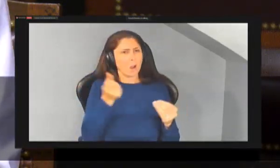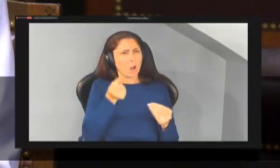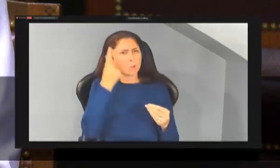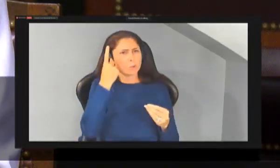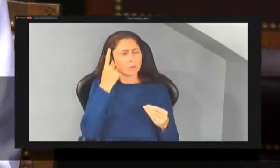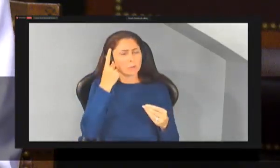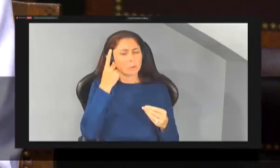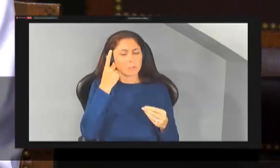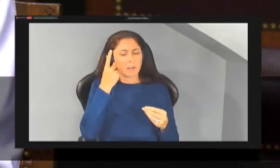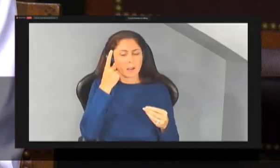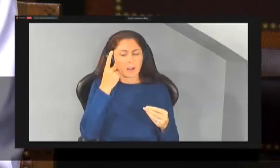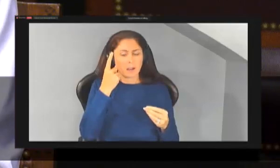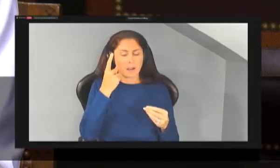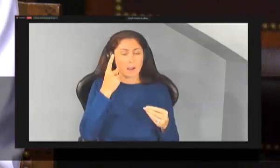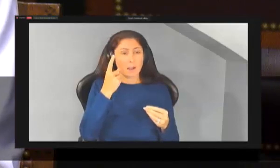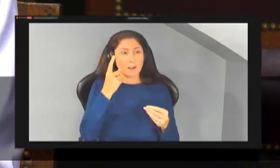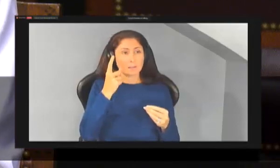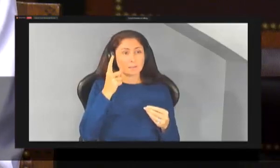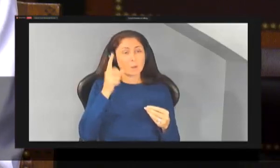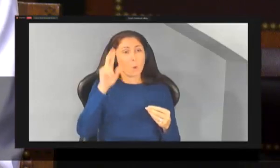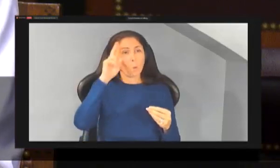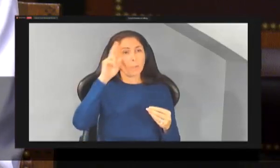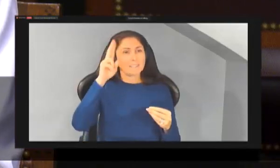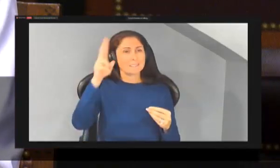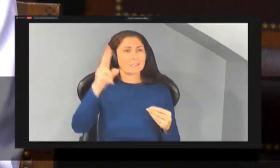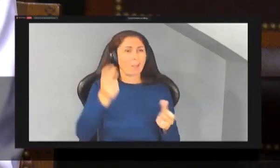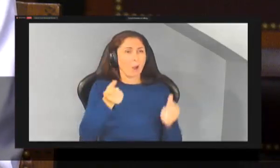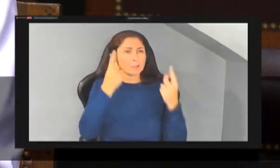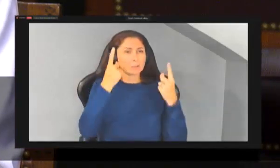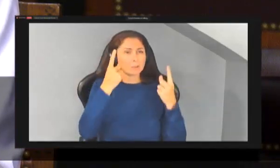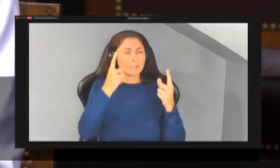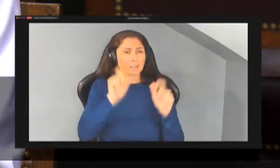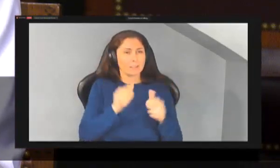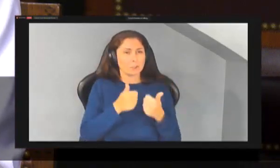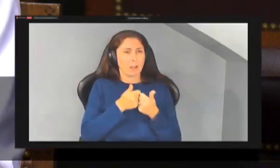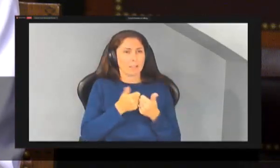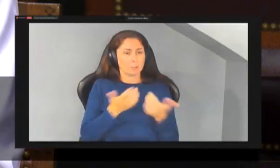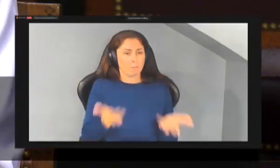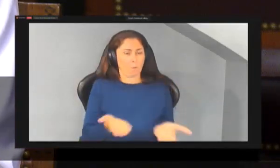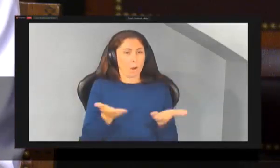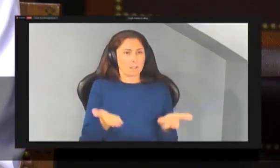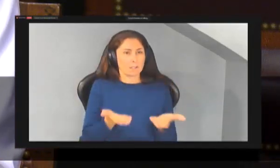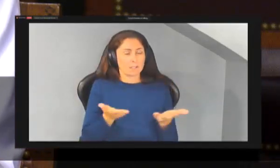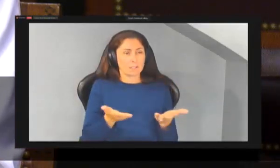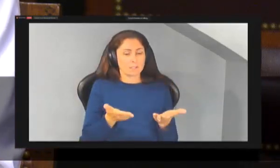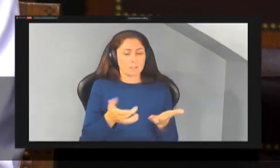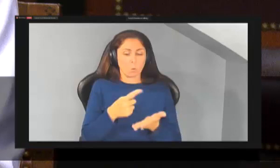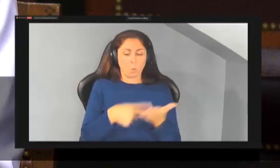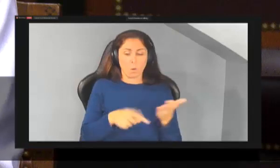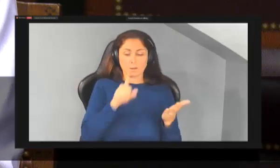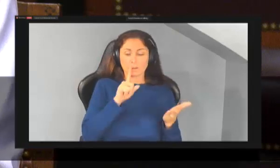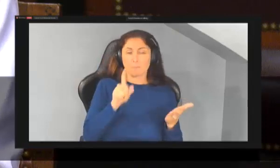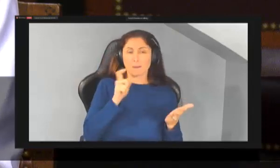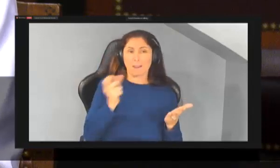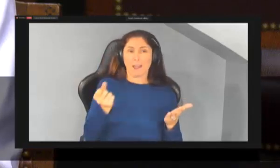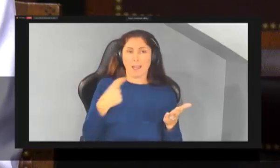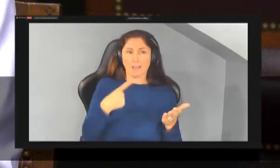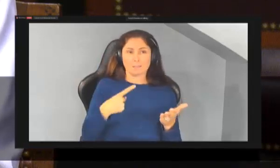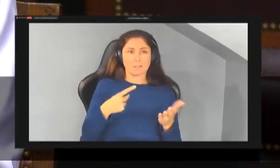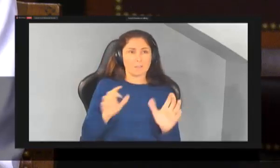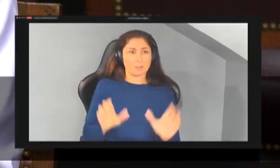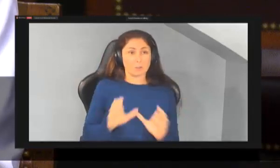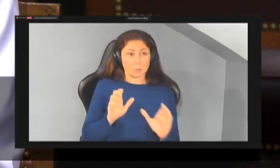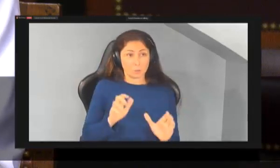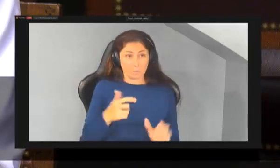challenge. Holistically understand the challenge before us and what is being asked of us to do. Are we going